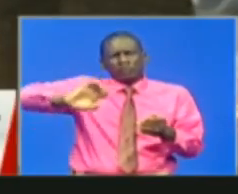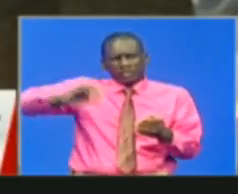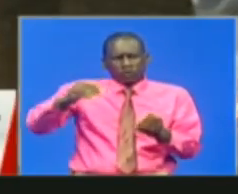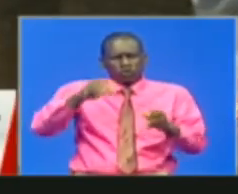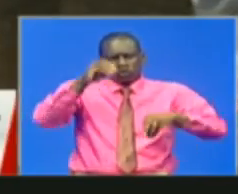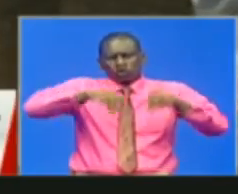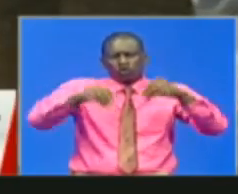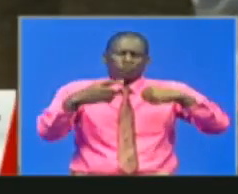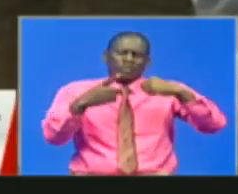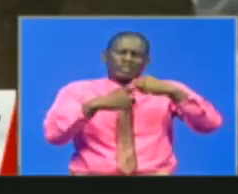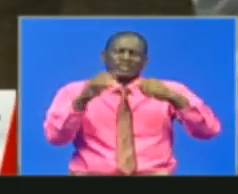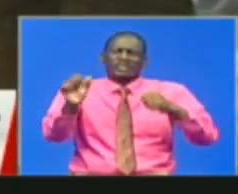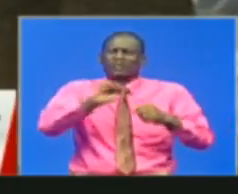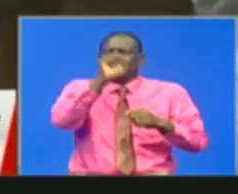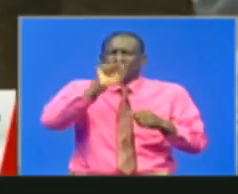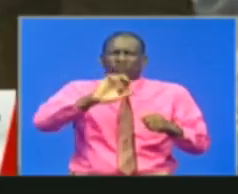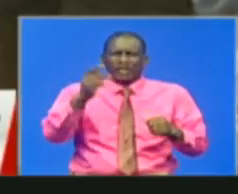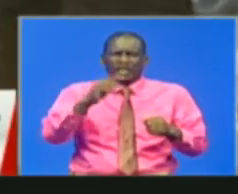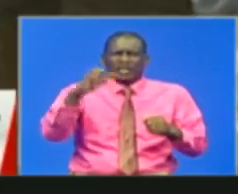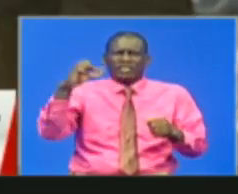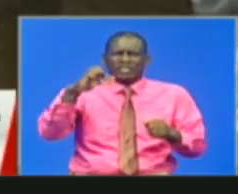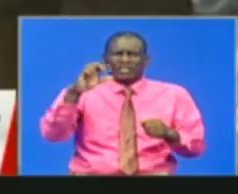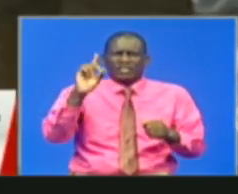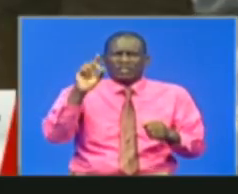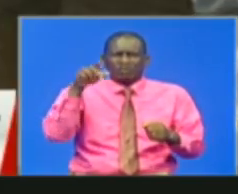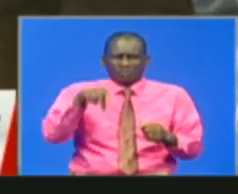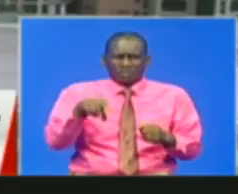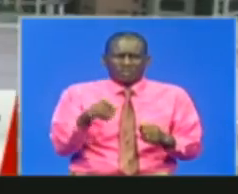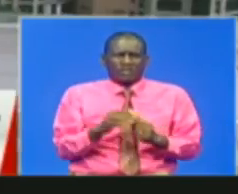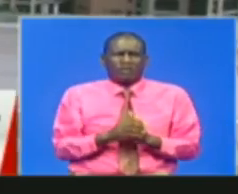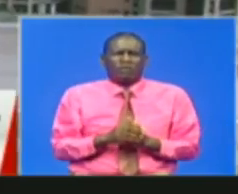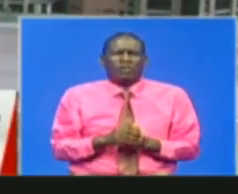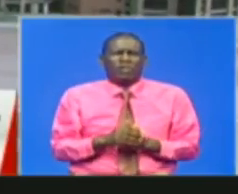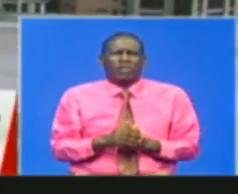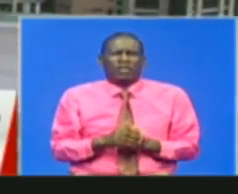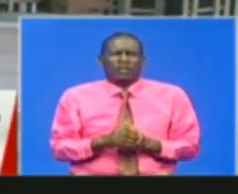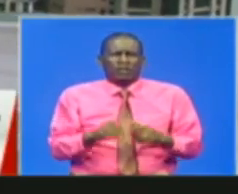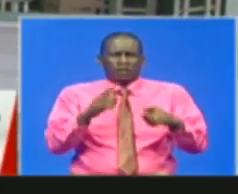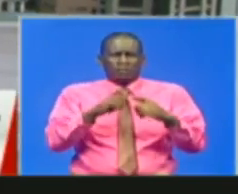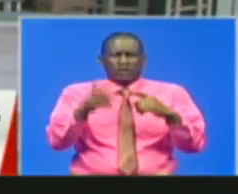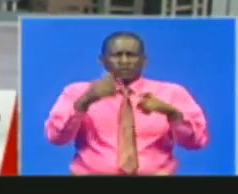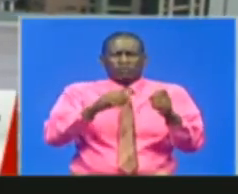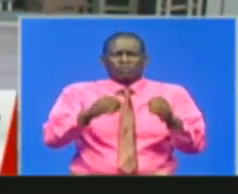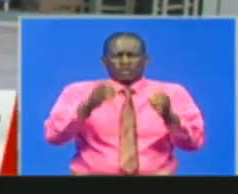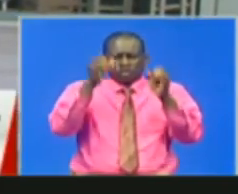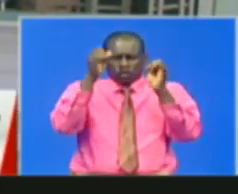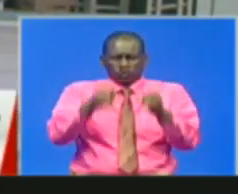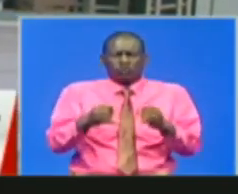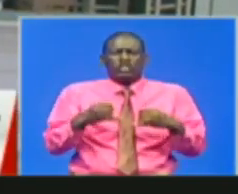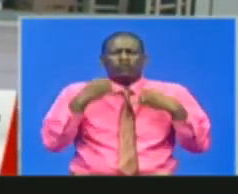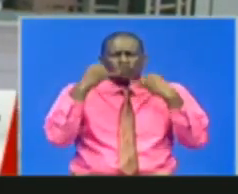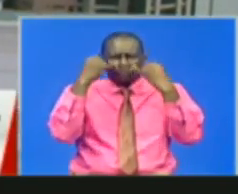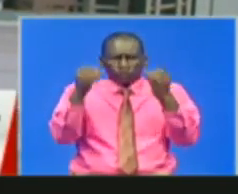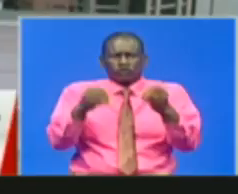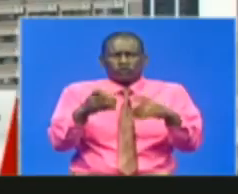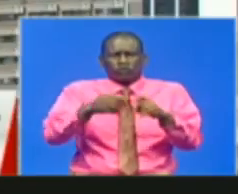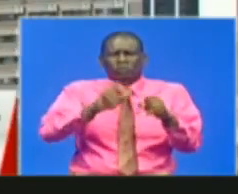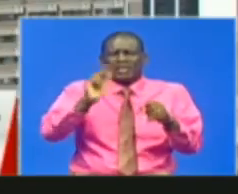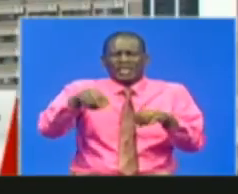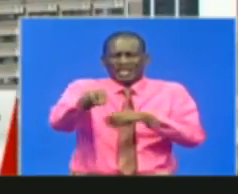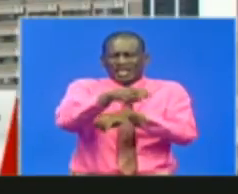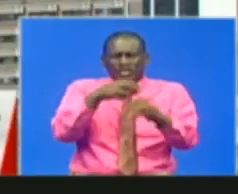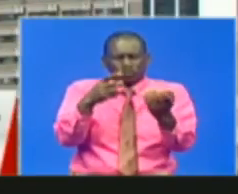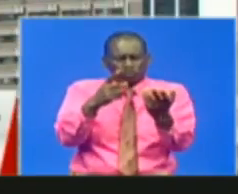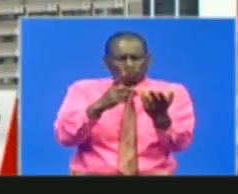about 60% of Kenya's gross domestic product GDP. But according to fresh data released by the Kenya National Bureau